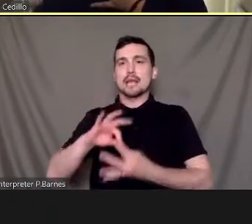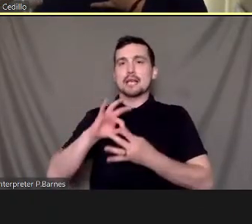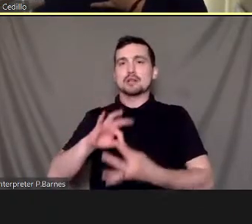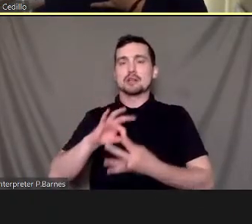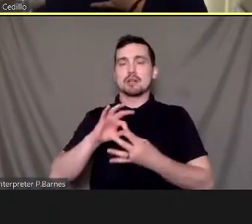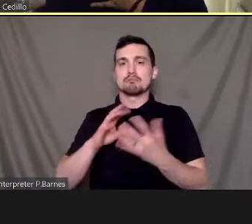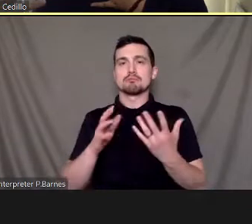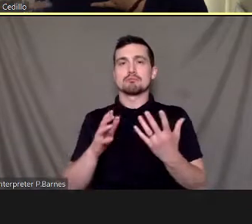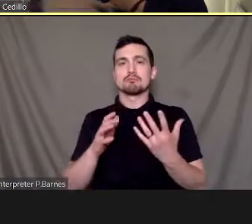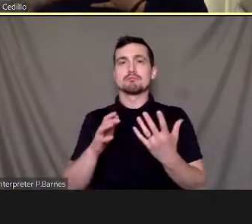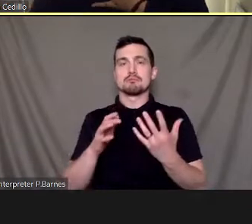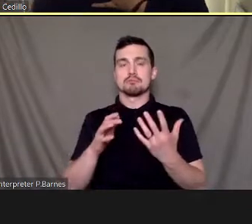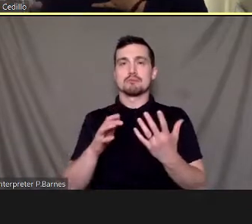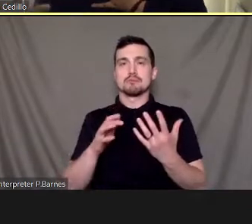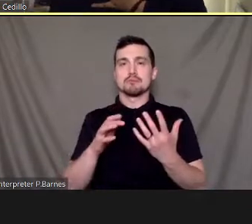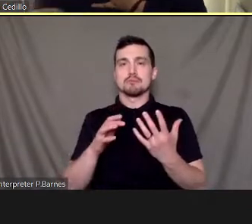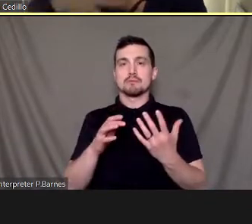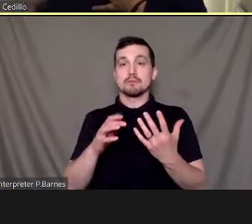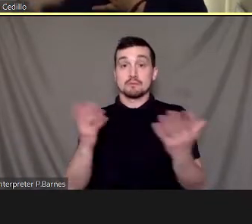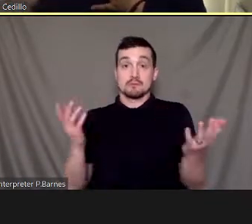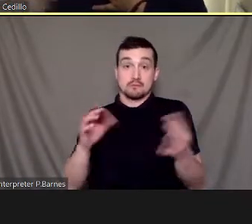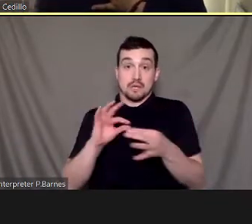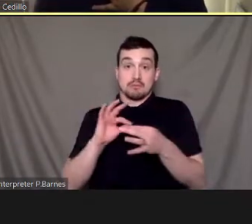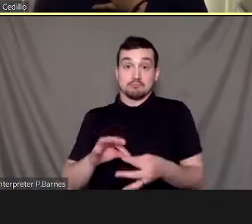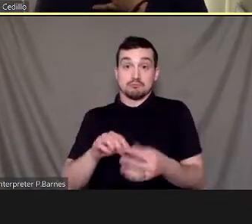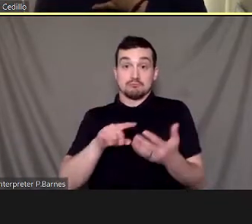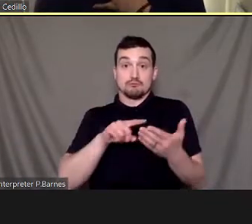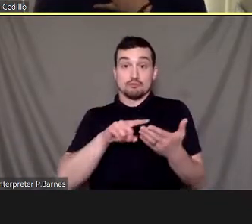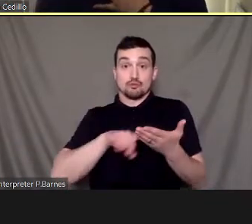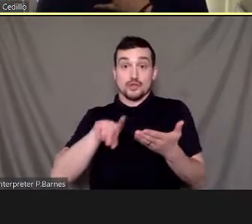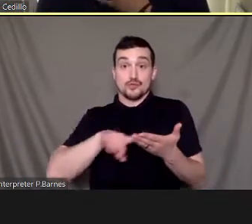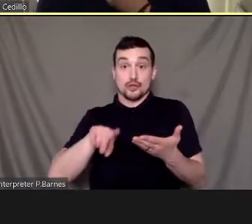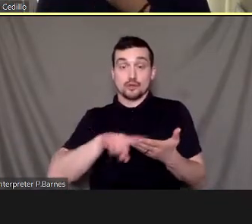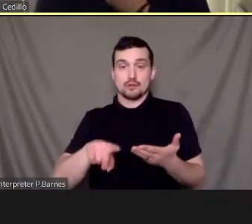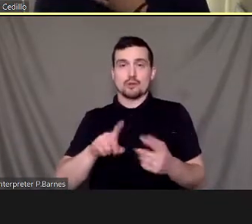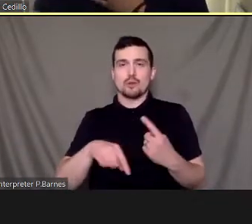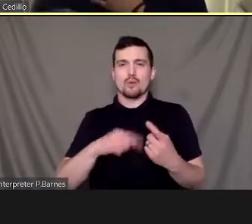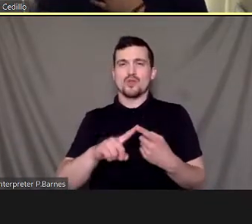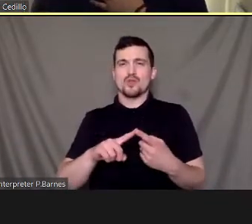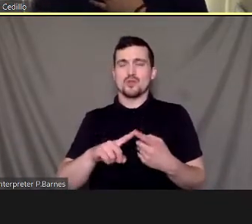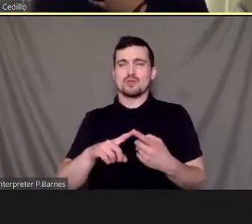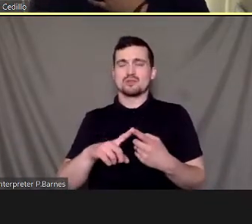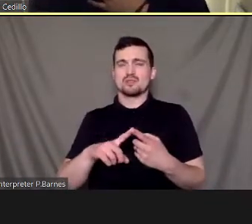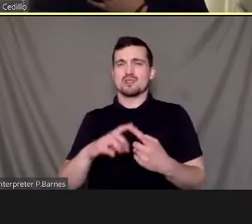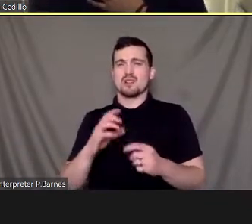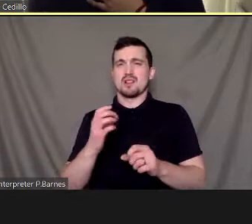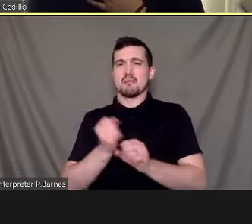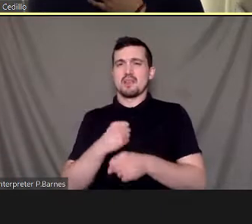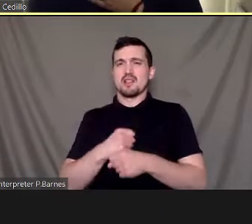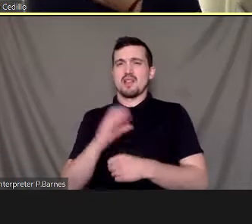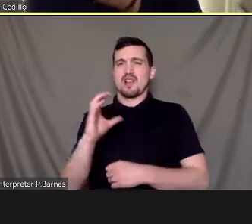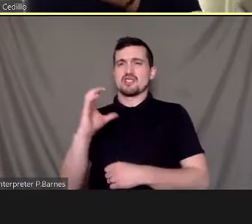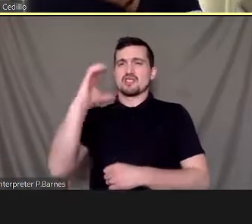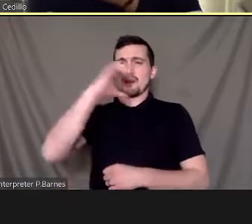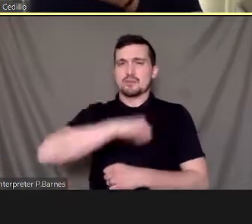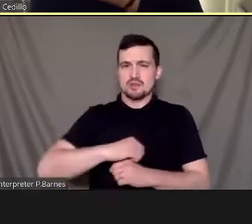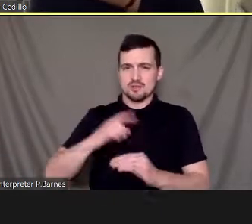to research, when you are making relatives of people. And Andrea Riley Mukovitz talks about